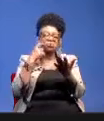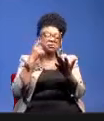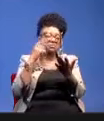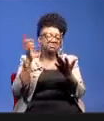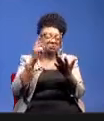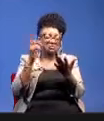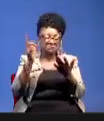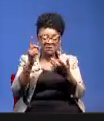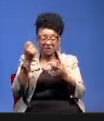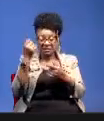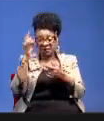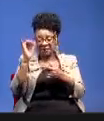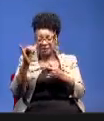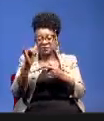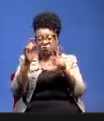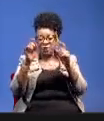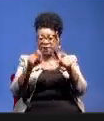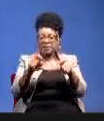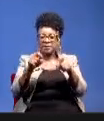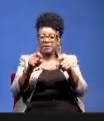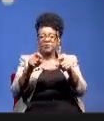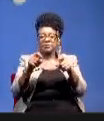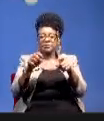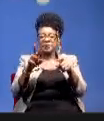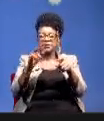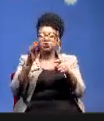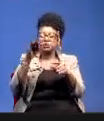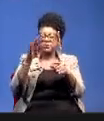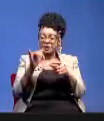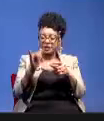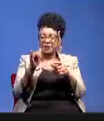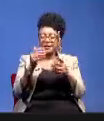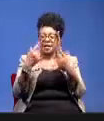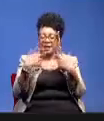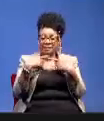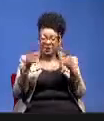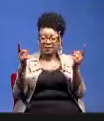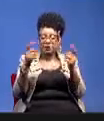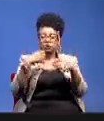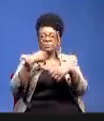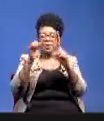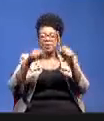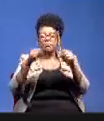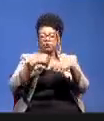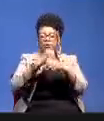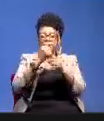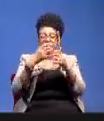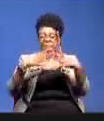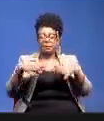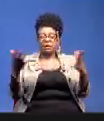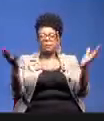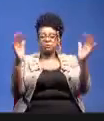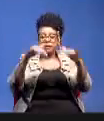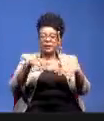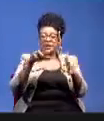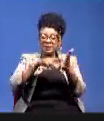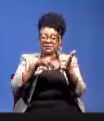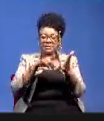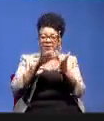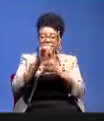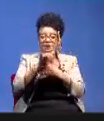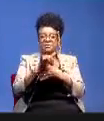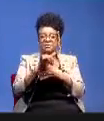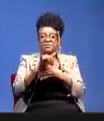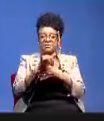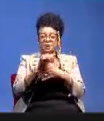understands that. So we need resources, deliberate, to be able to make people come together and register within the shortest time